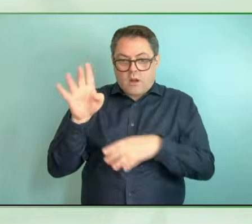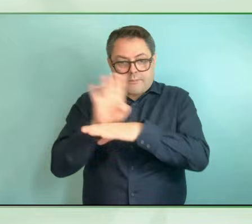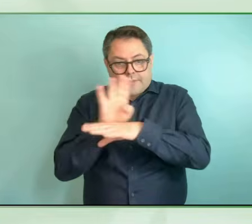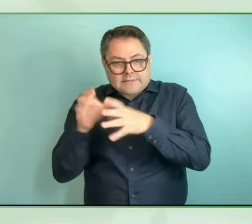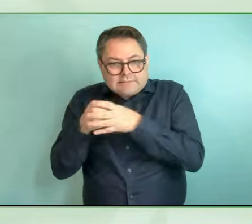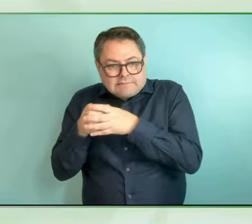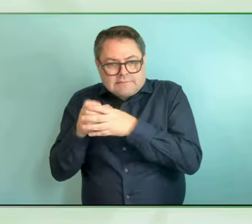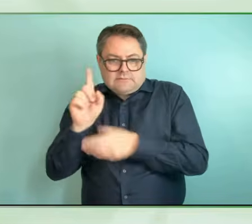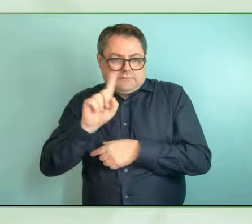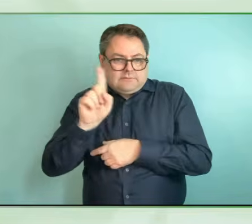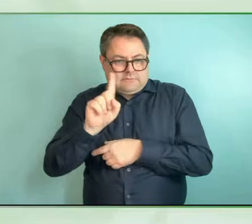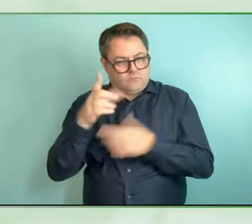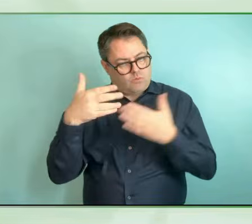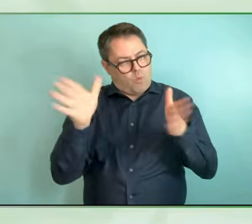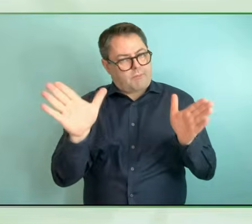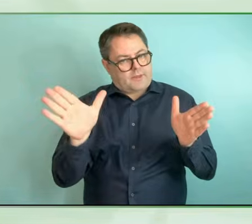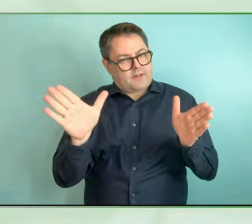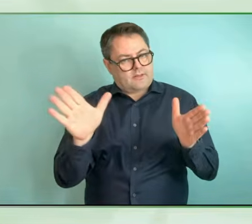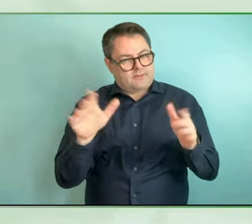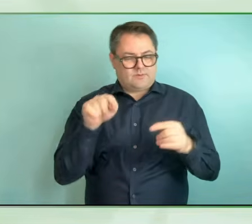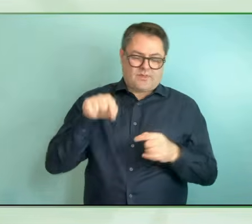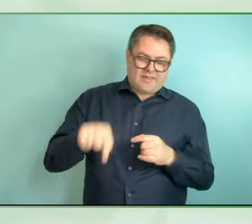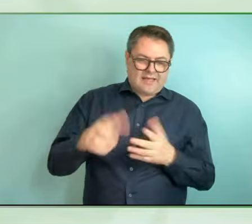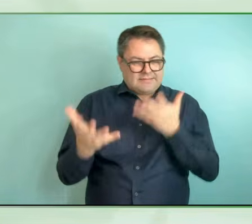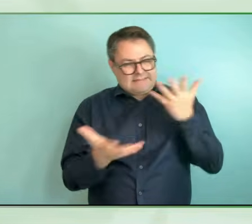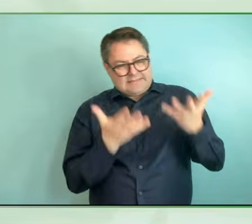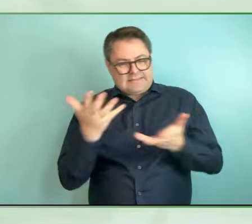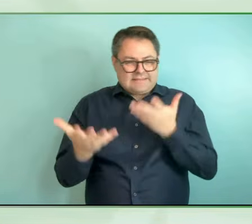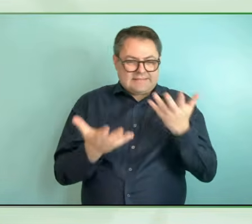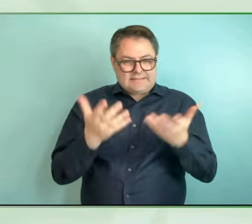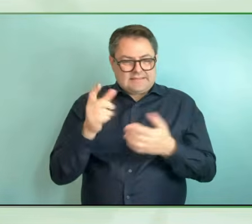Right. So you're still in development. You're